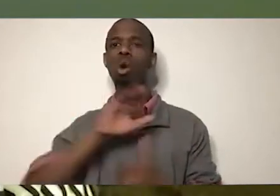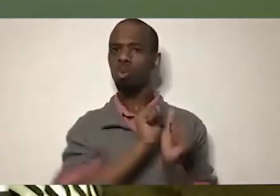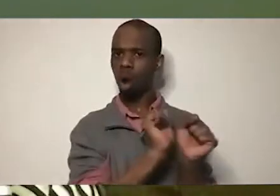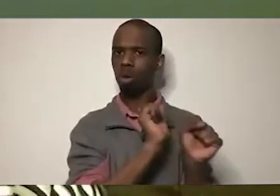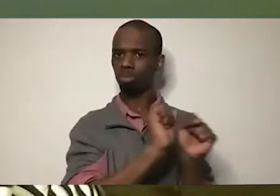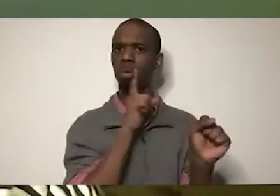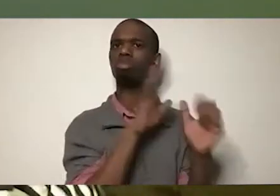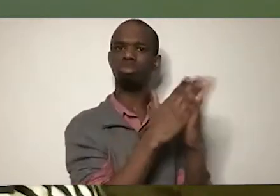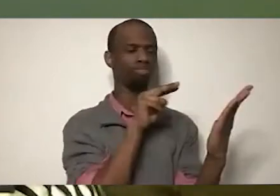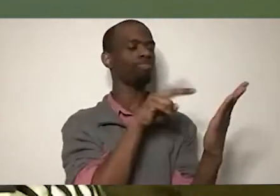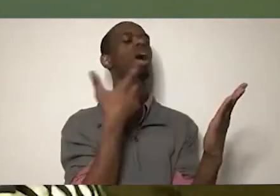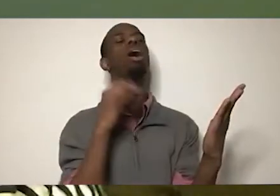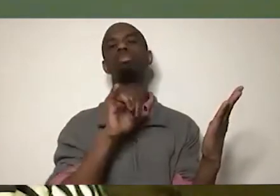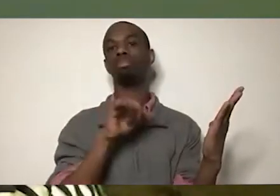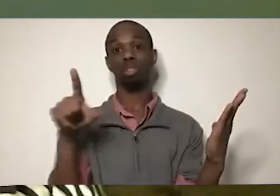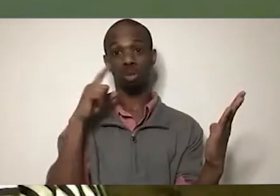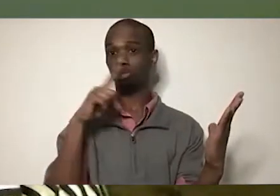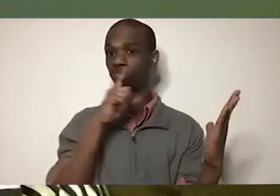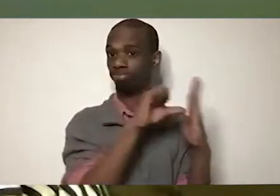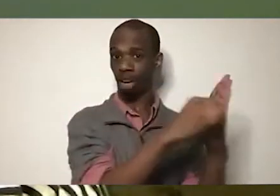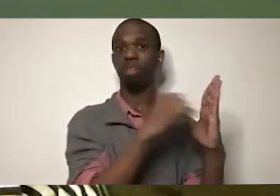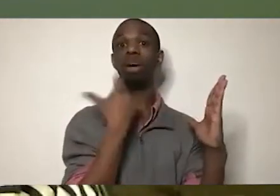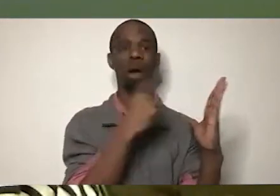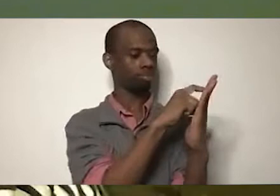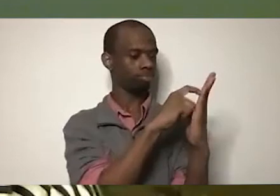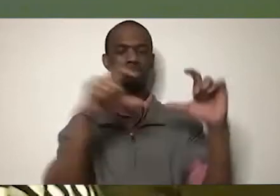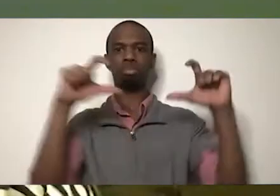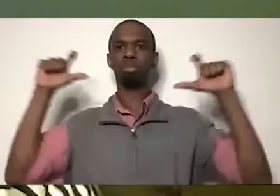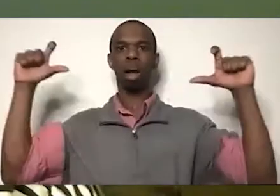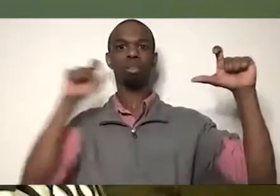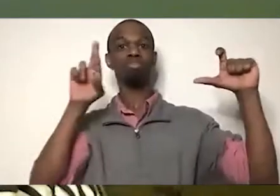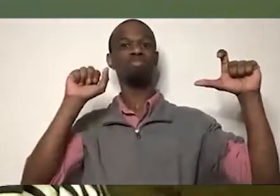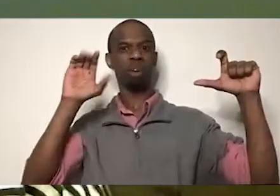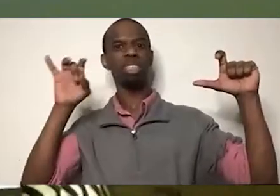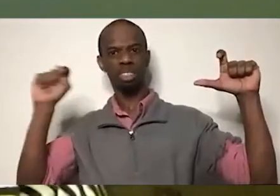socioeconomic status. Race is a significant factor here, specifically.